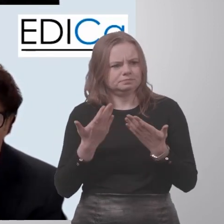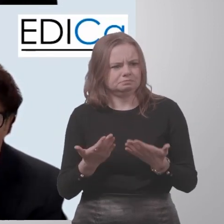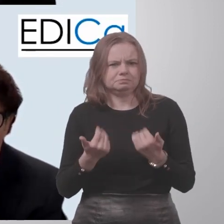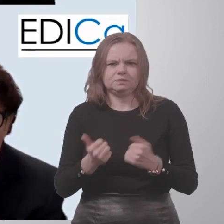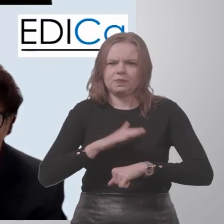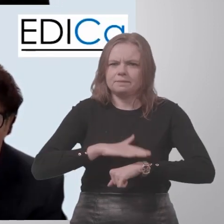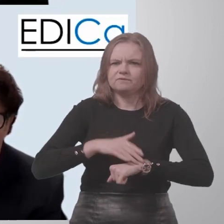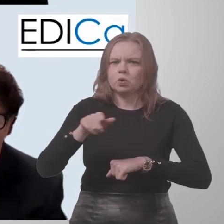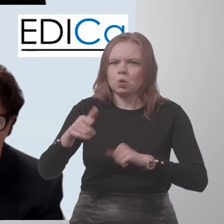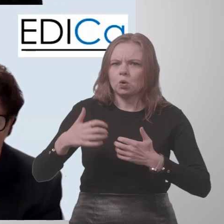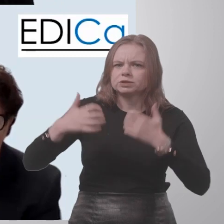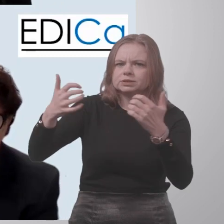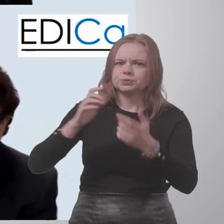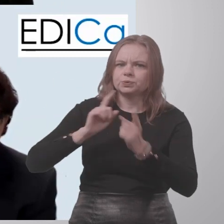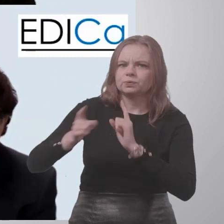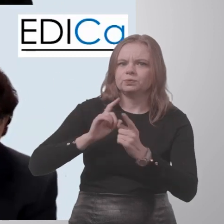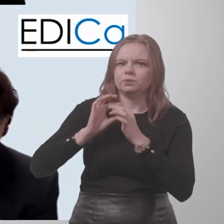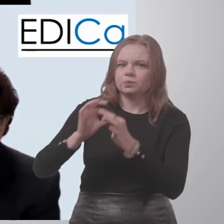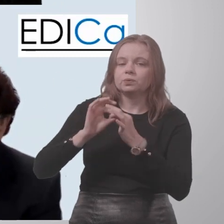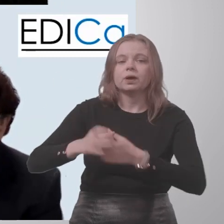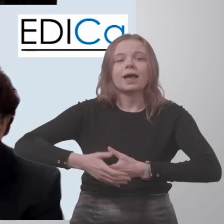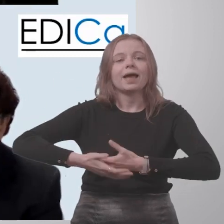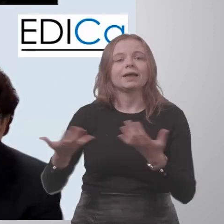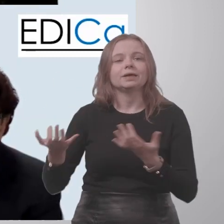question and answer section, please, Lizzie and Siddhartha?